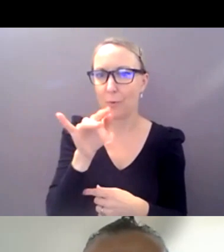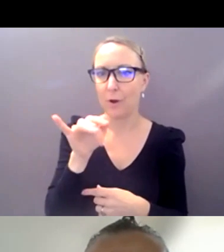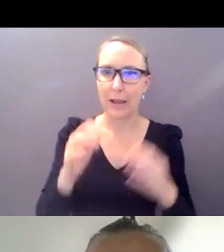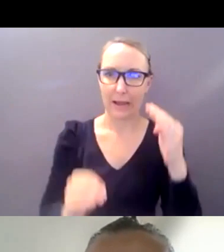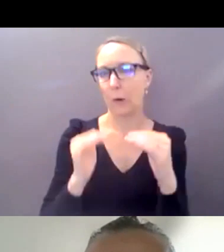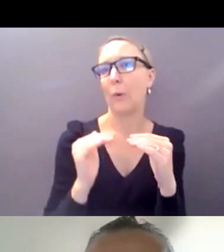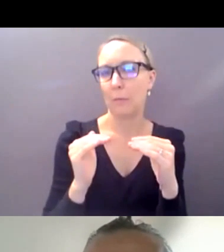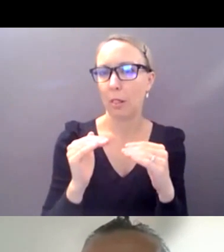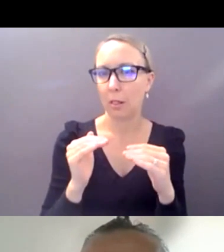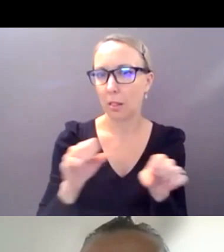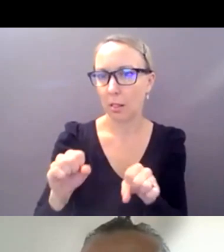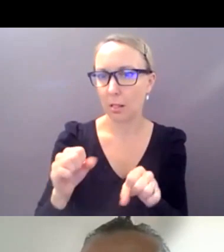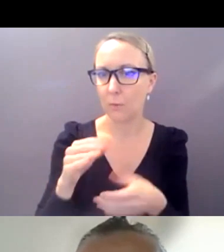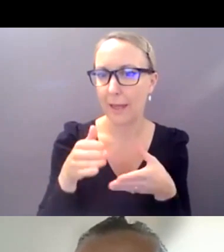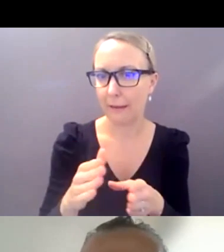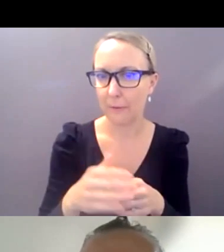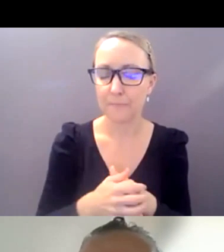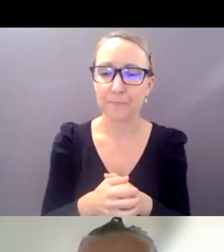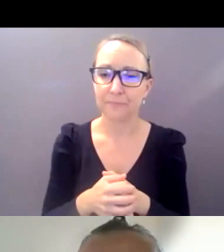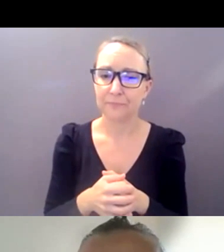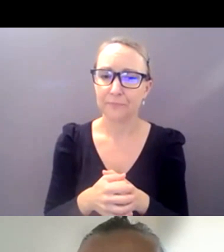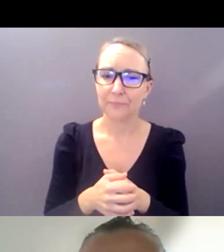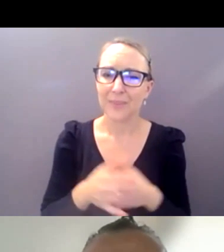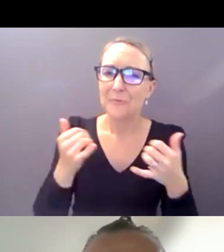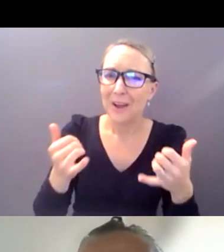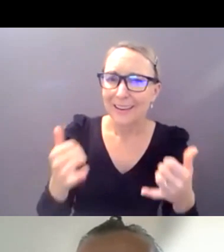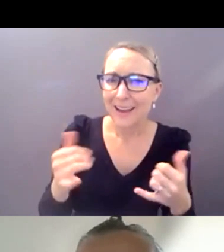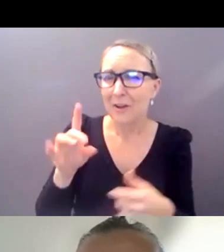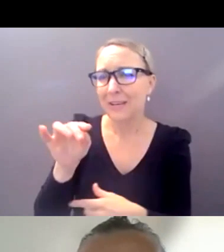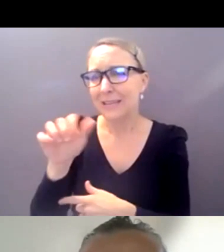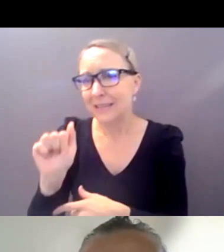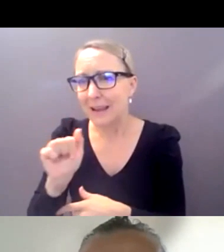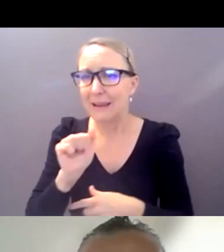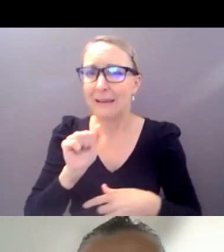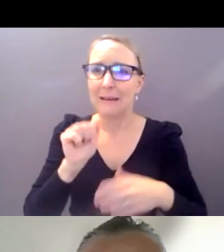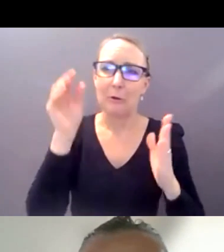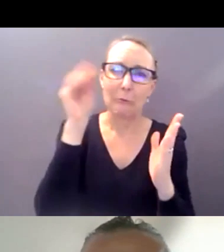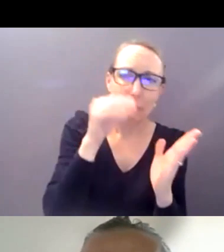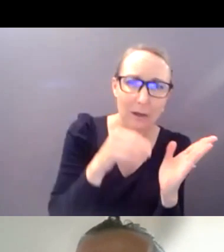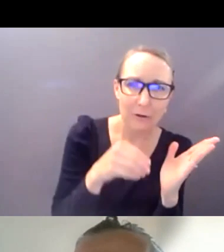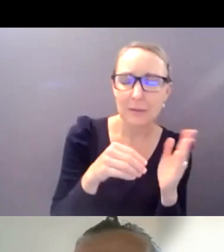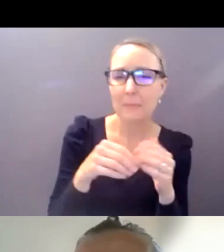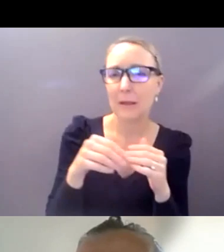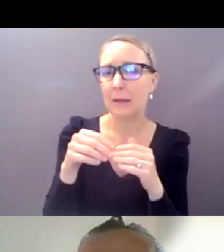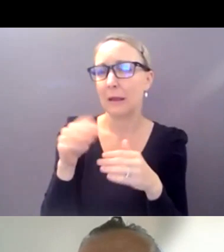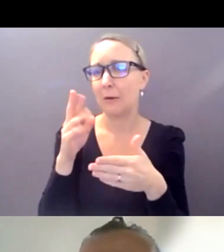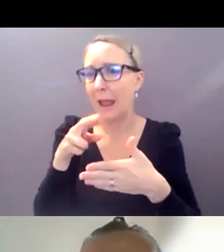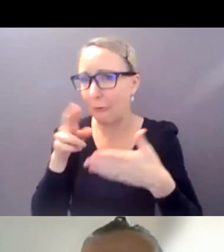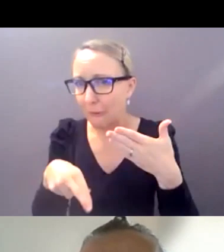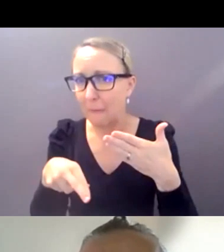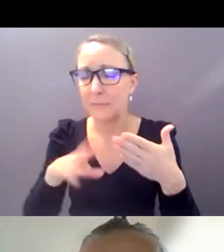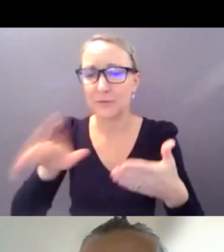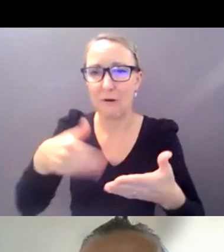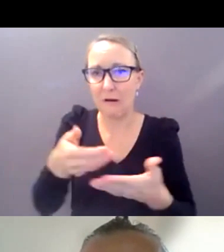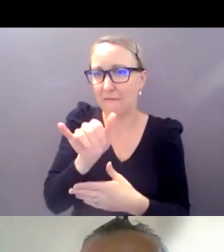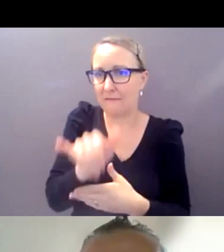are in times where data and record keeping and, outcomes really need to